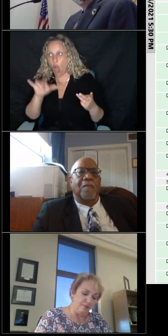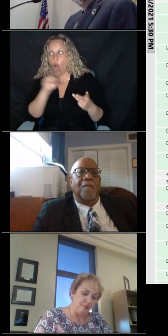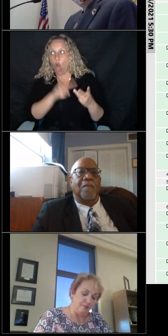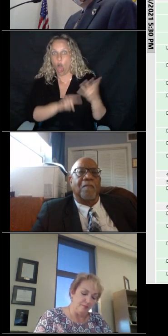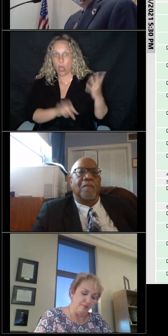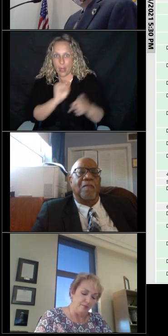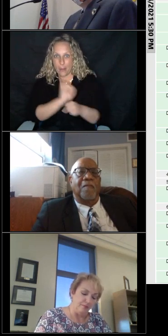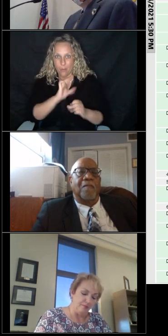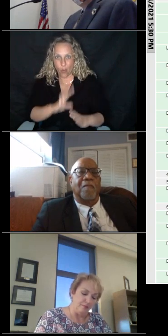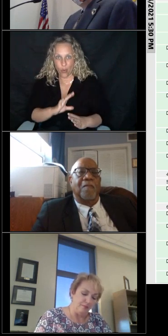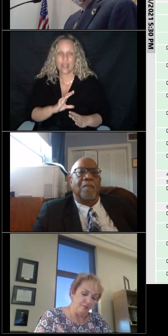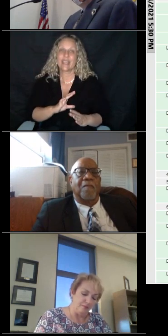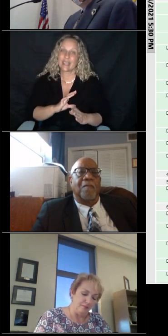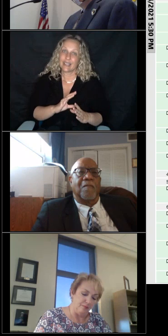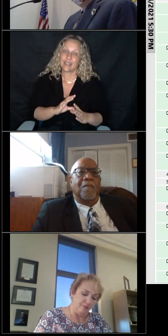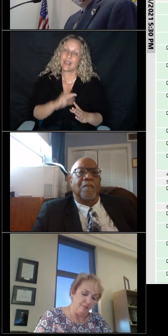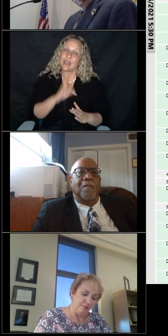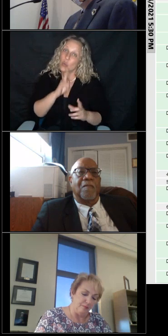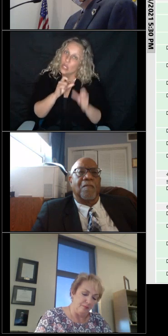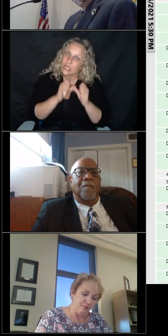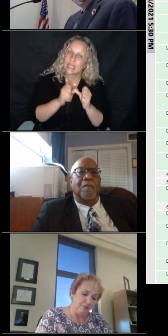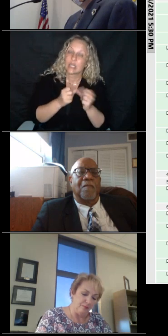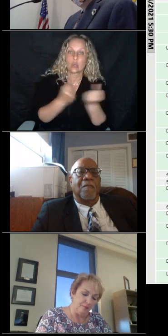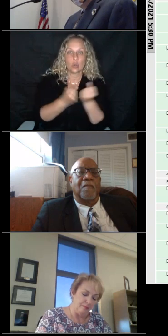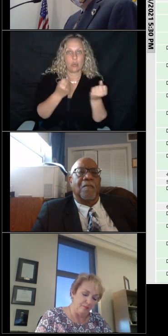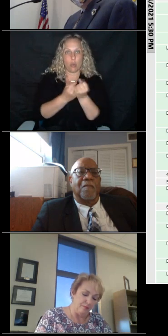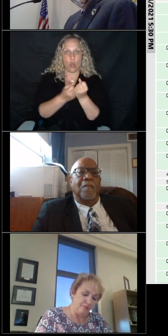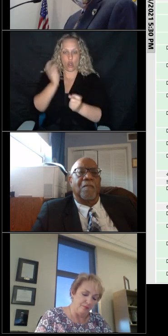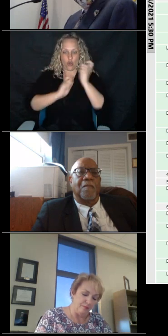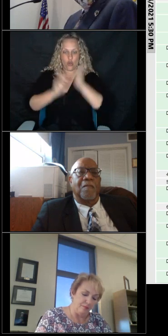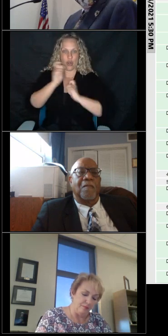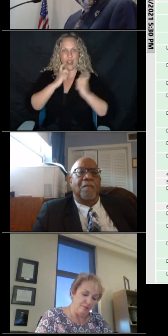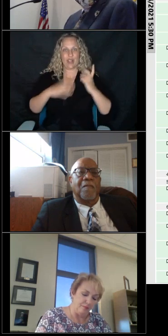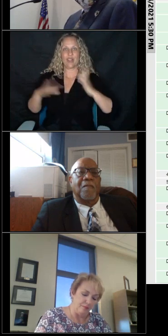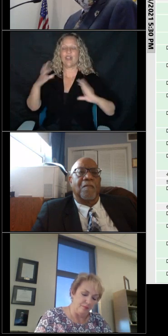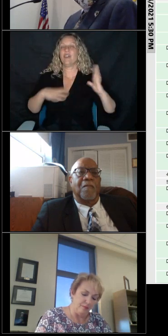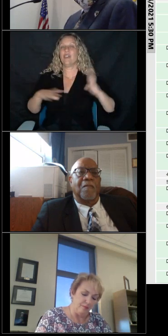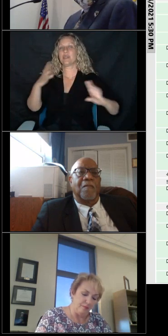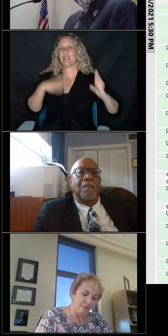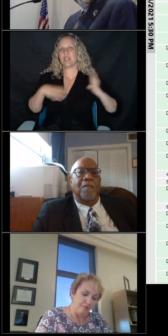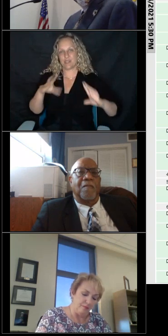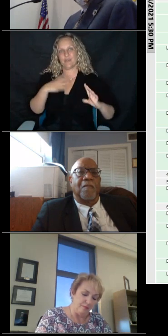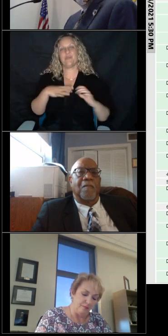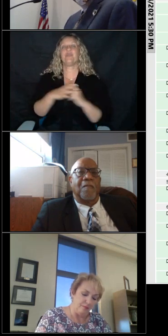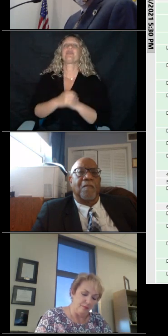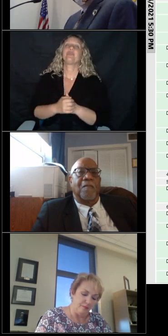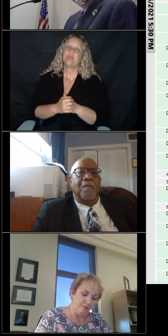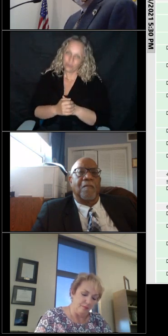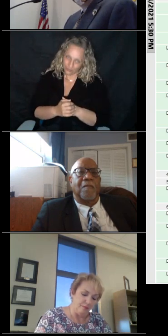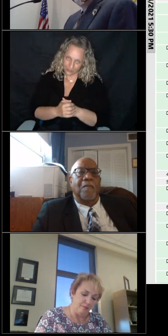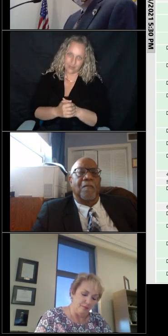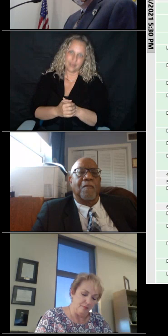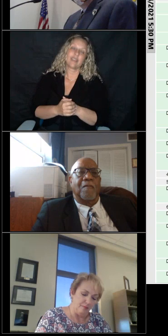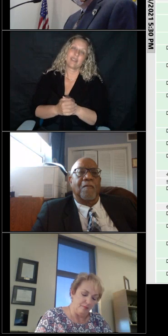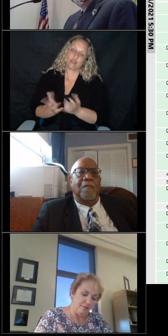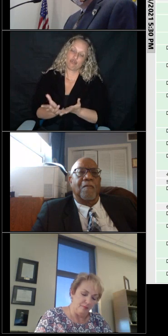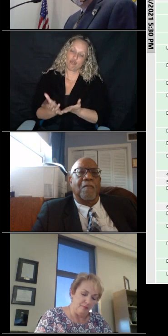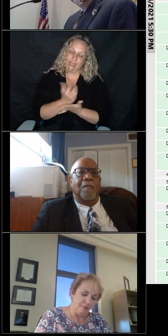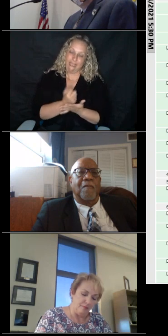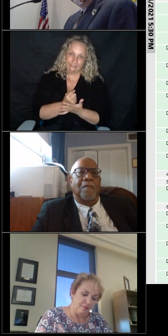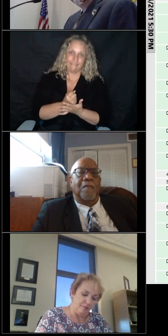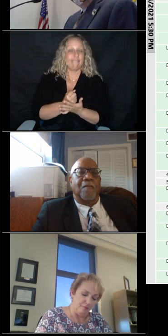its residents for their continued support and for donating clothes to our clothing drive.